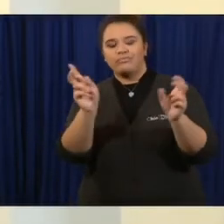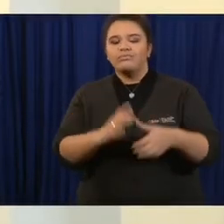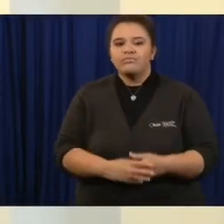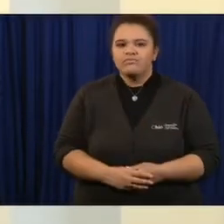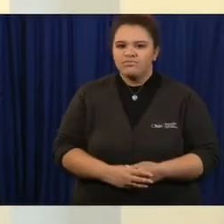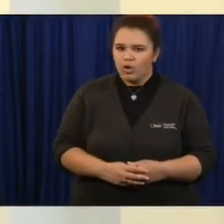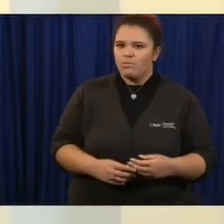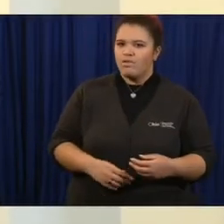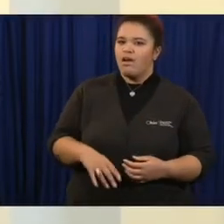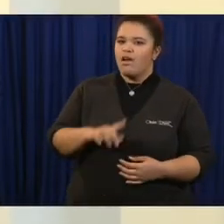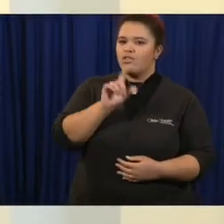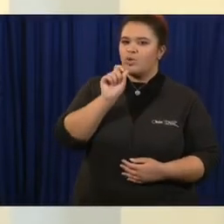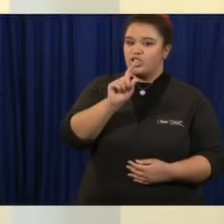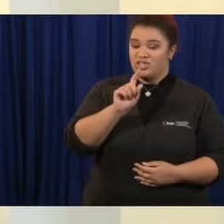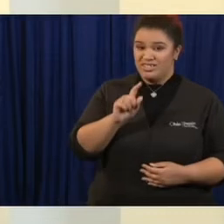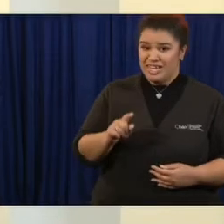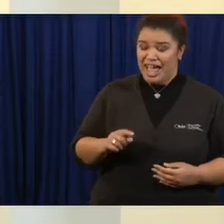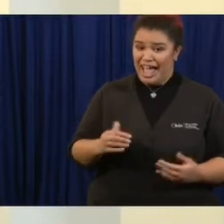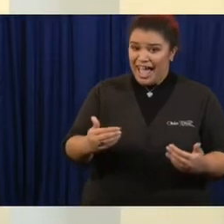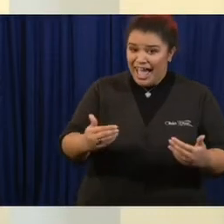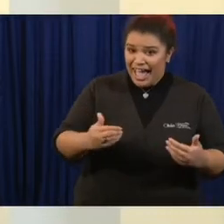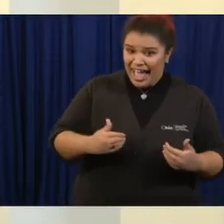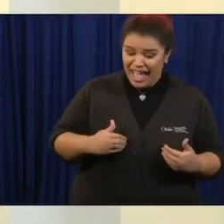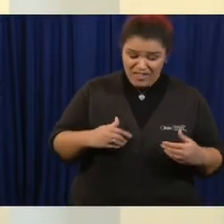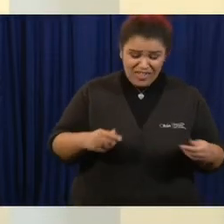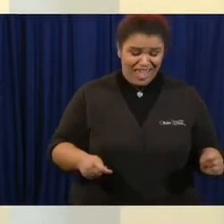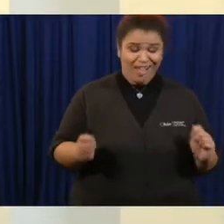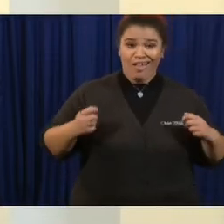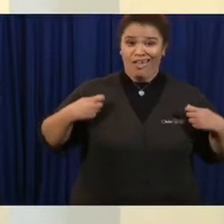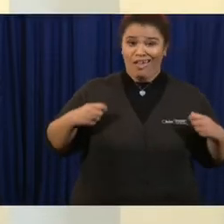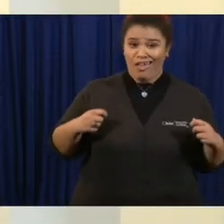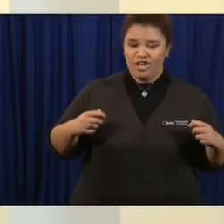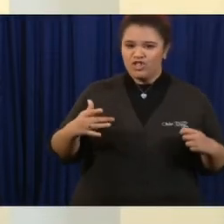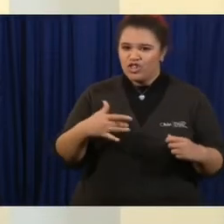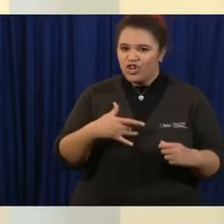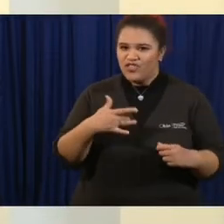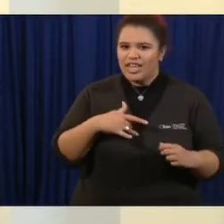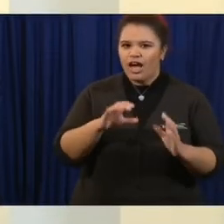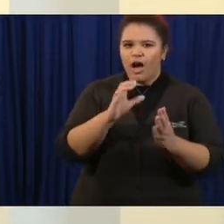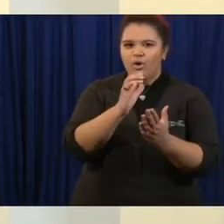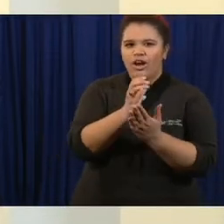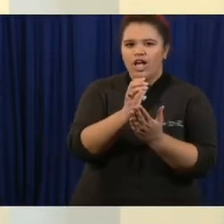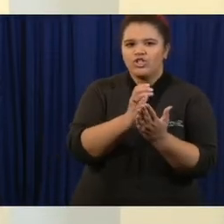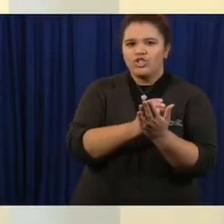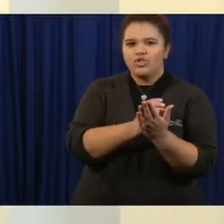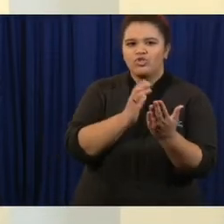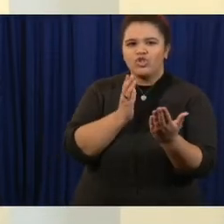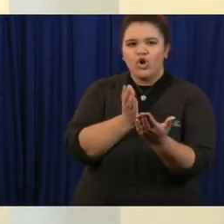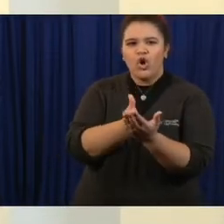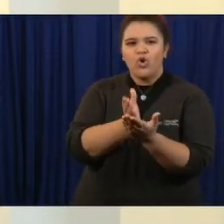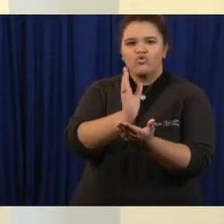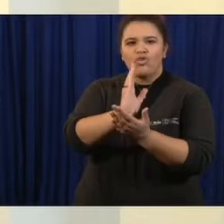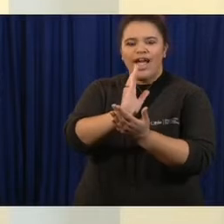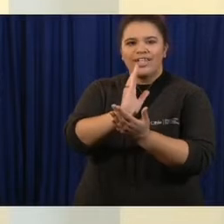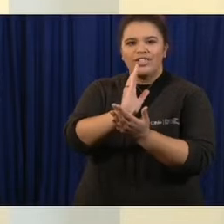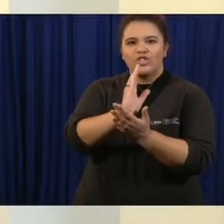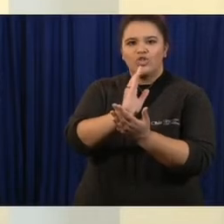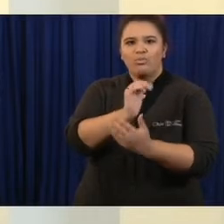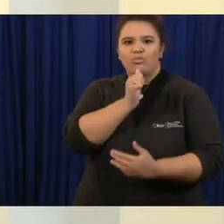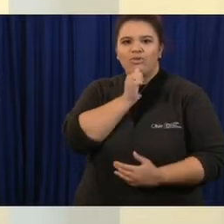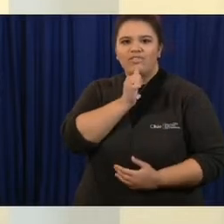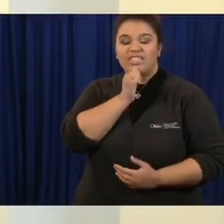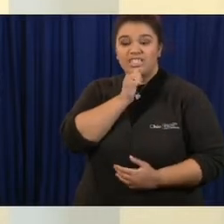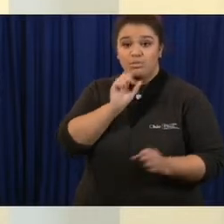see this as a violation of our constitutional right to privacy? You must be aware, Dr. Acton, that your statement set off civil libertarian alarm bells across the